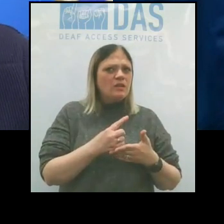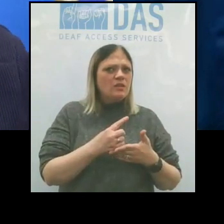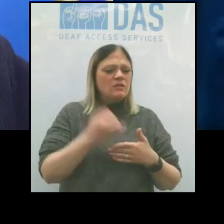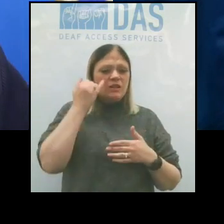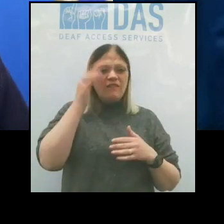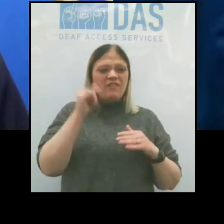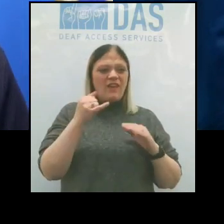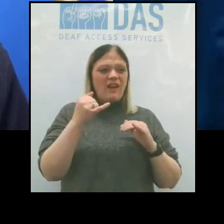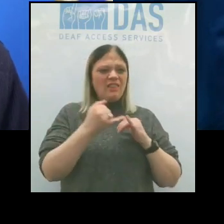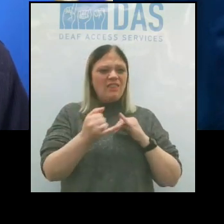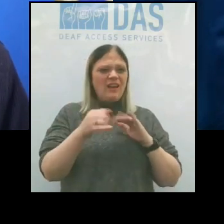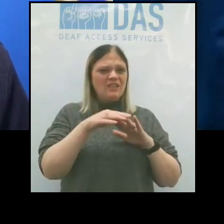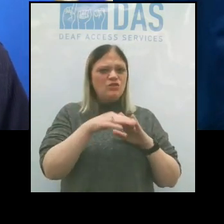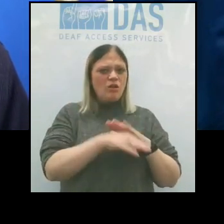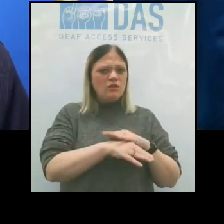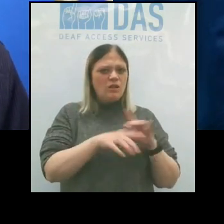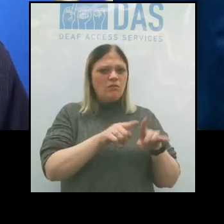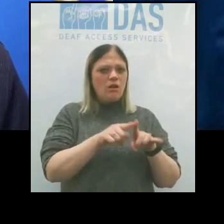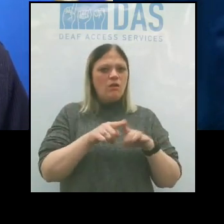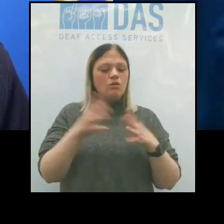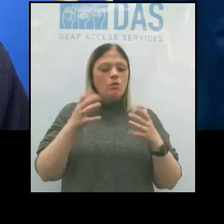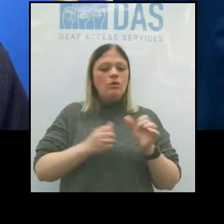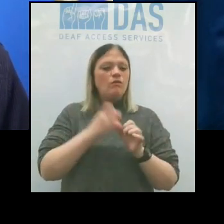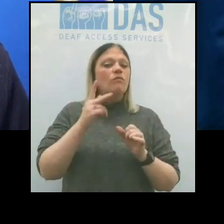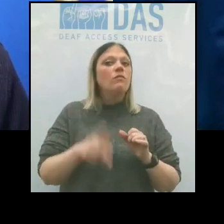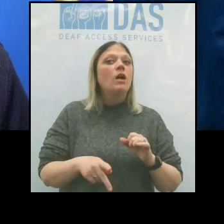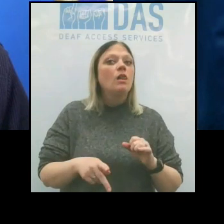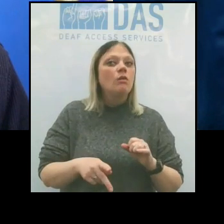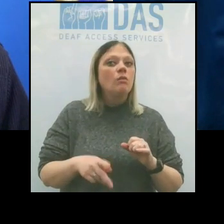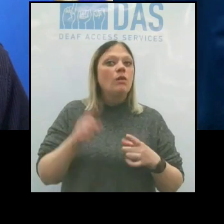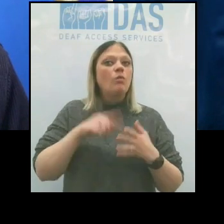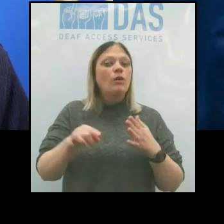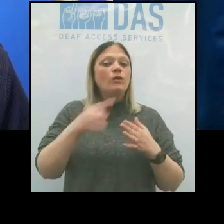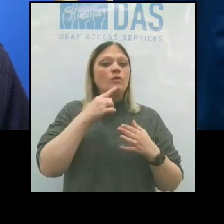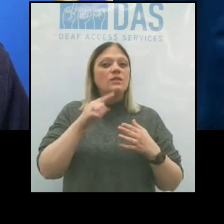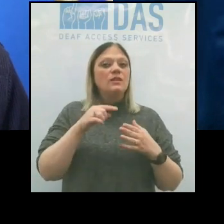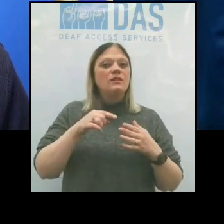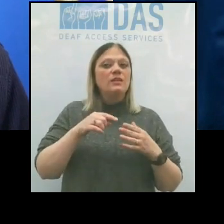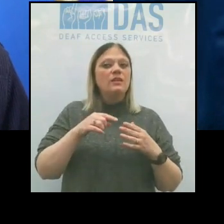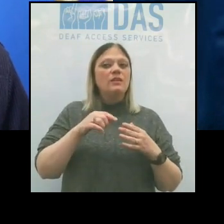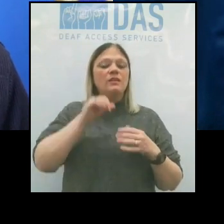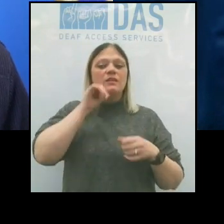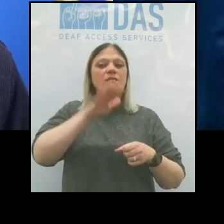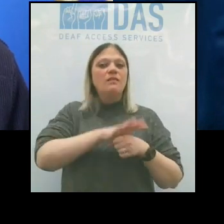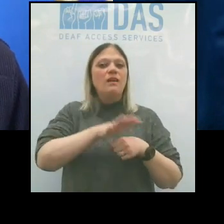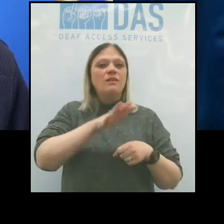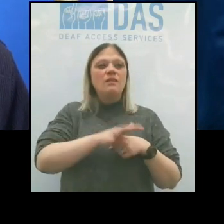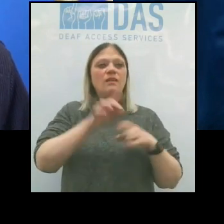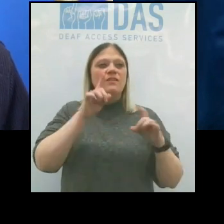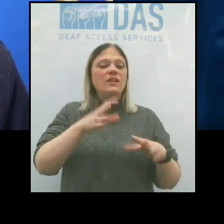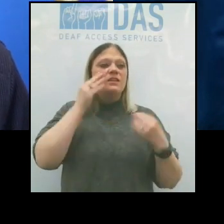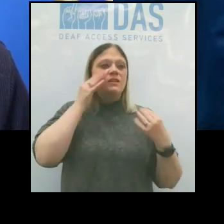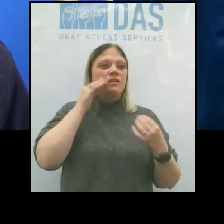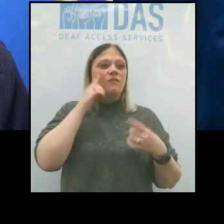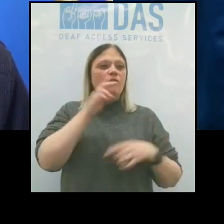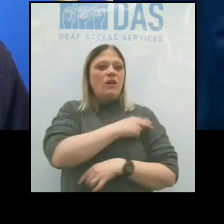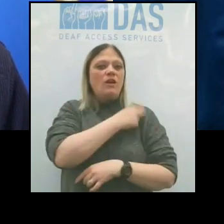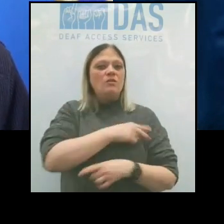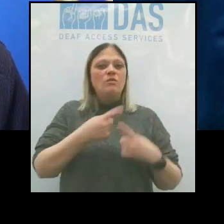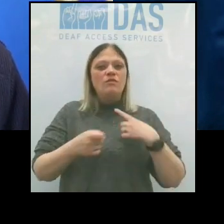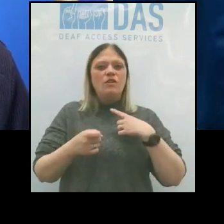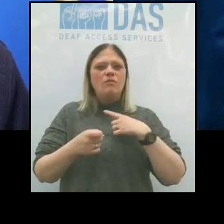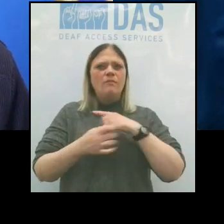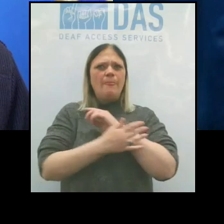all. I'm also want to follow up on what you had said about the lack of availability of testing data for hospitalizations coming from the